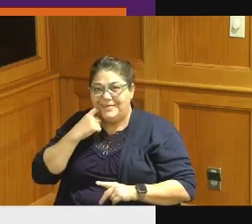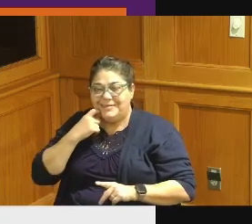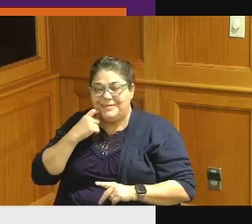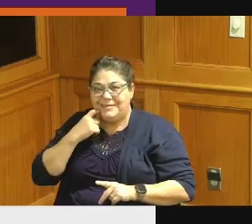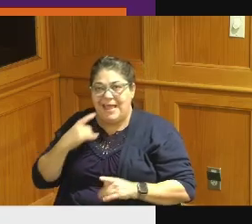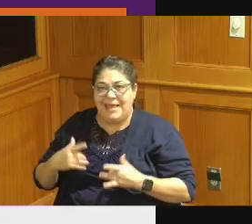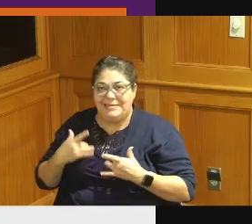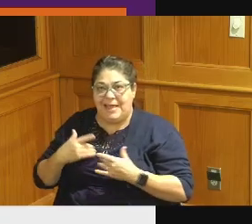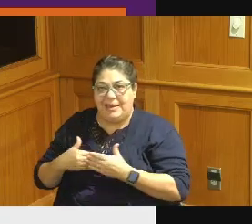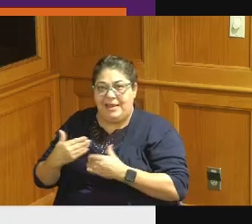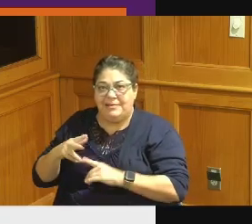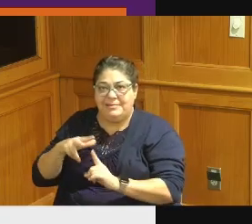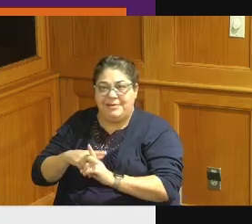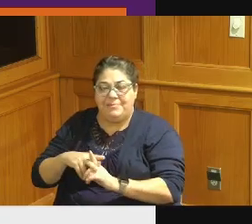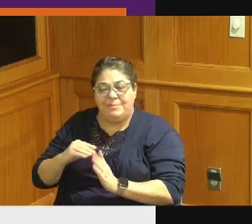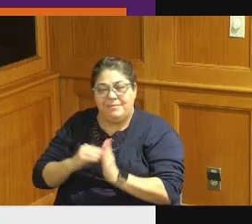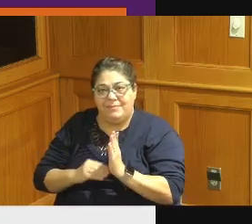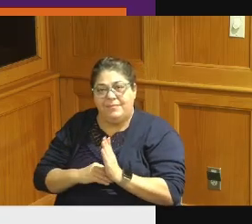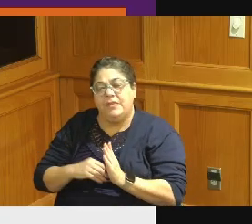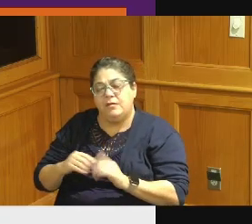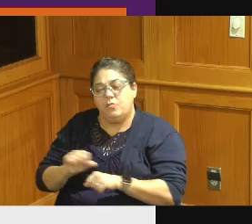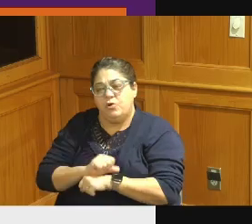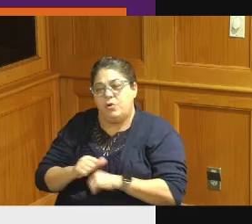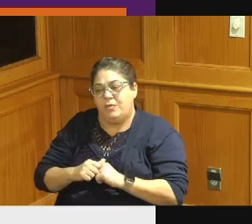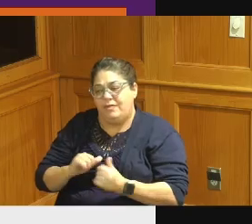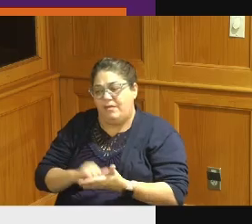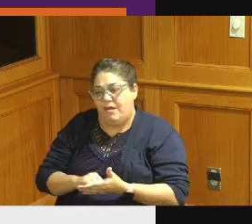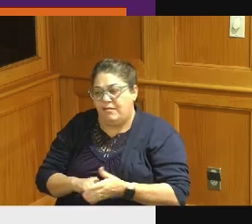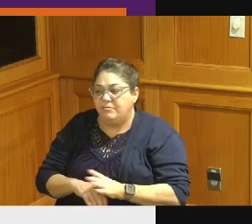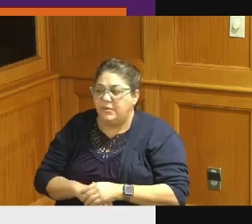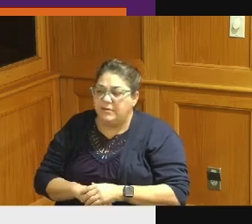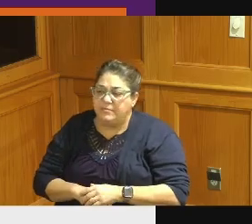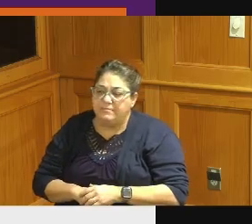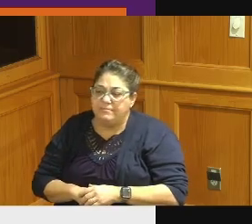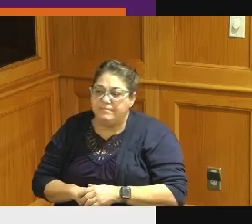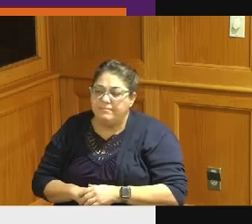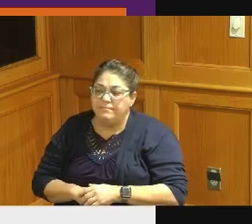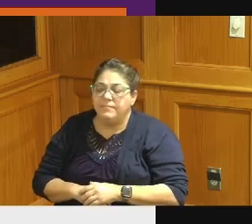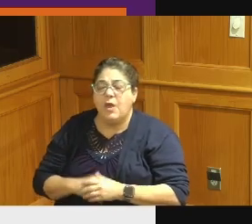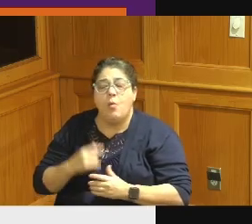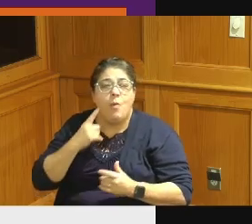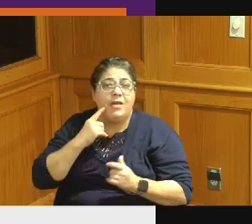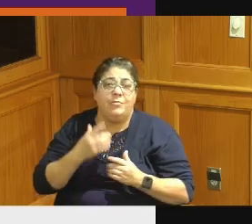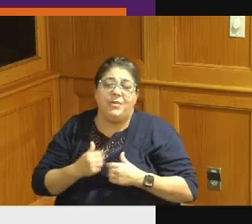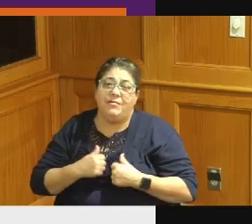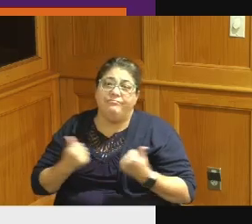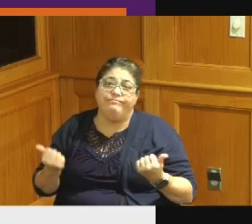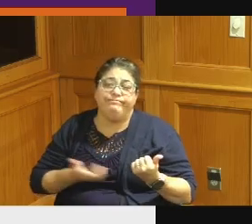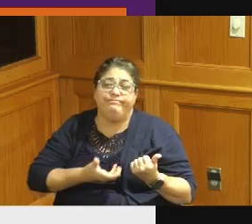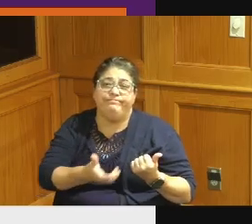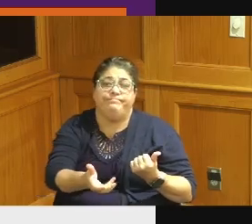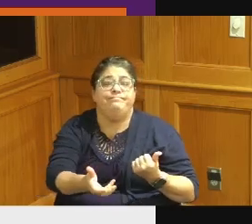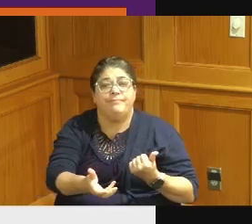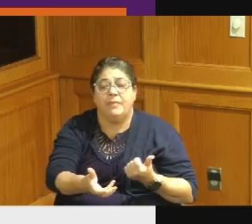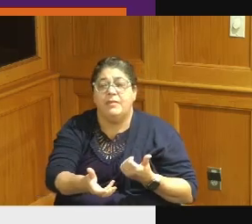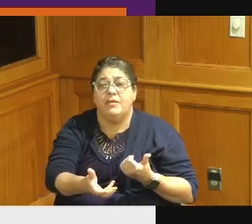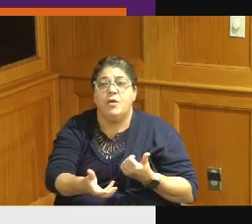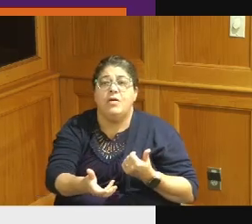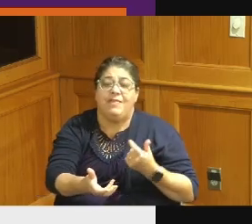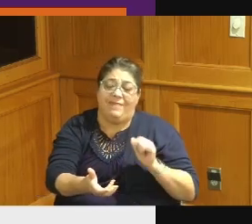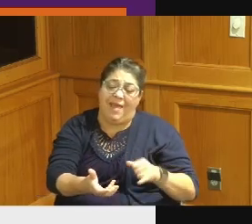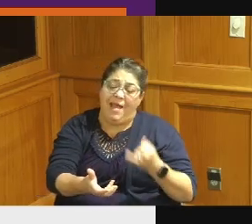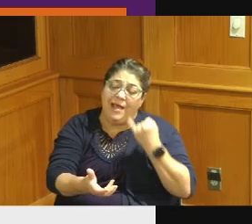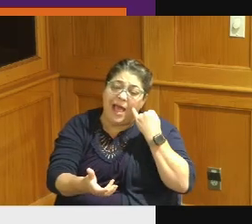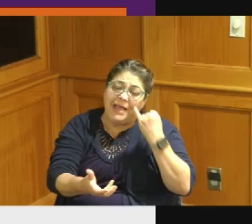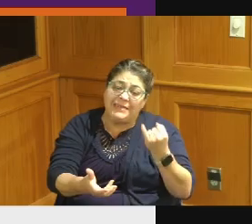step. We're continuing to work on those. So we want to be transparent in saying we'd like to hold the tiny homes reserve